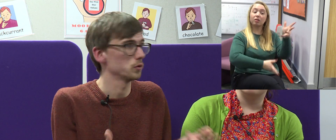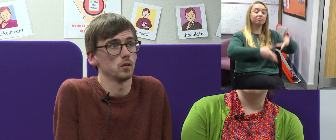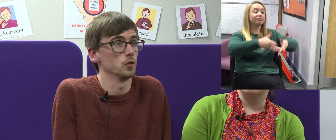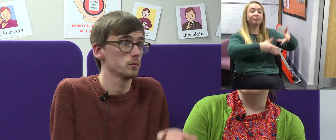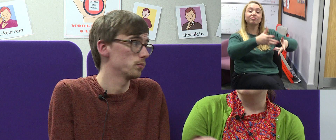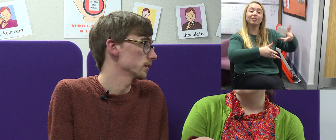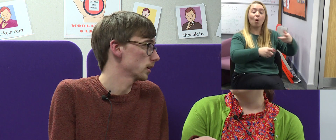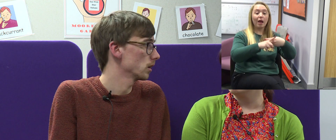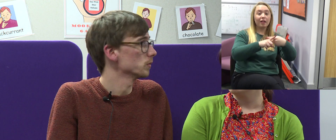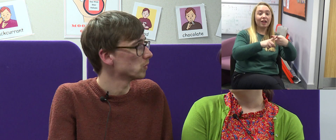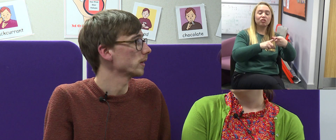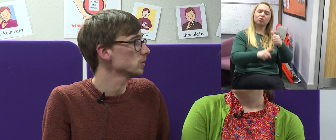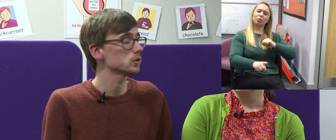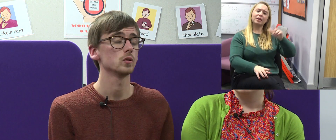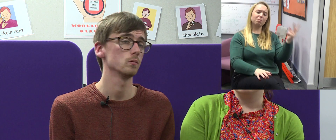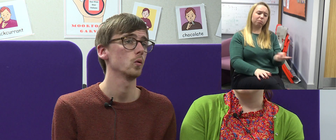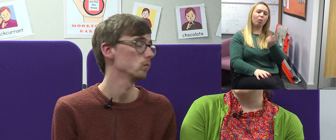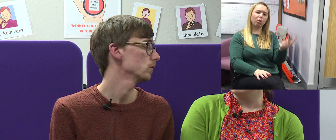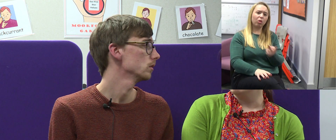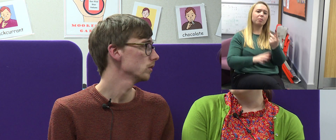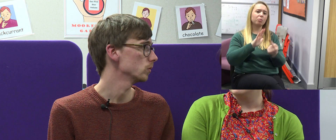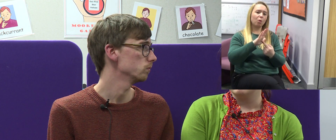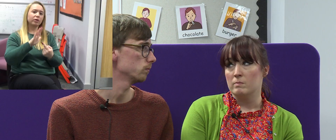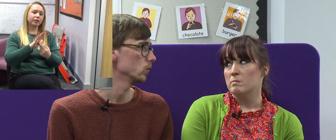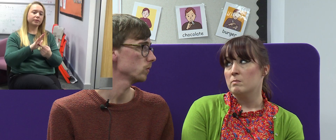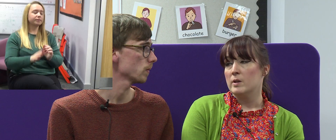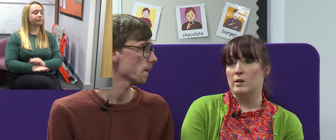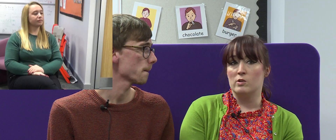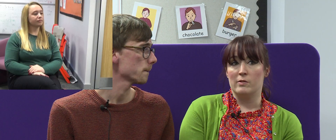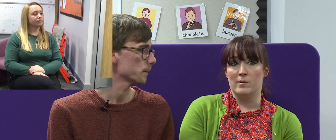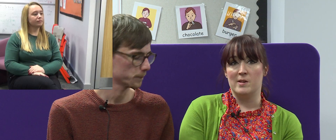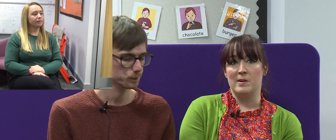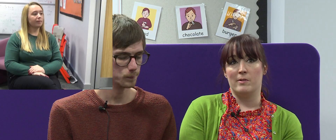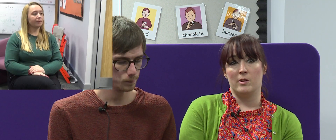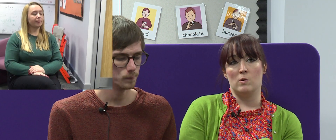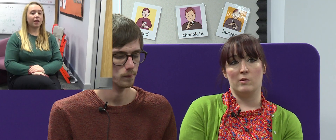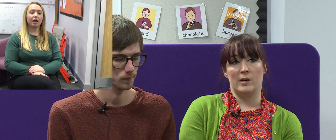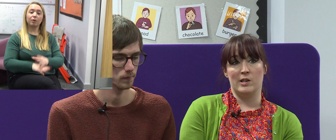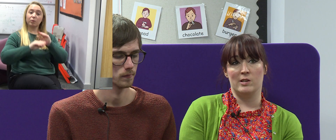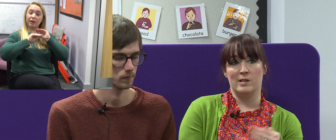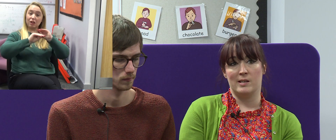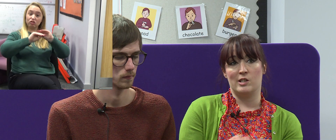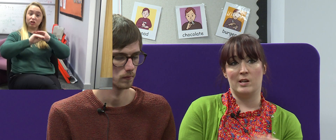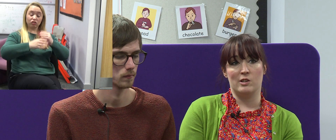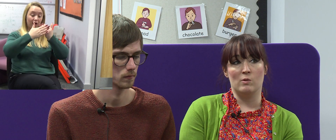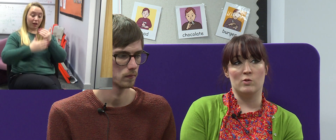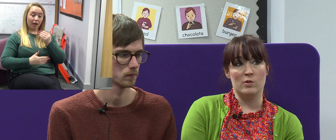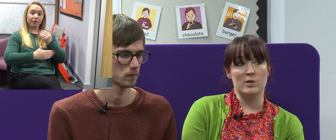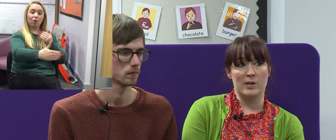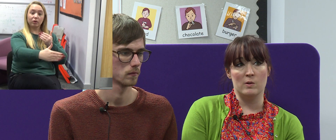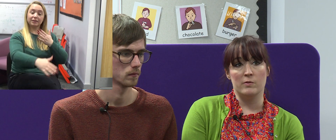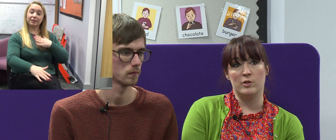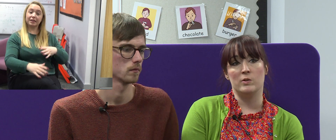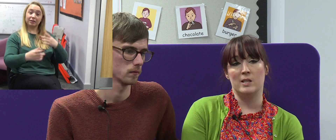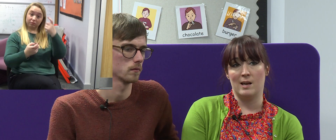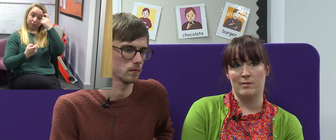of language and that use British Sign Language or English so it's important for both. In order for them to meet further qualifications as education goes on